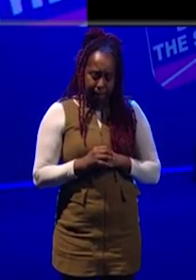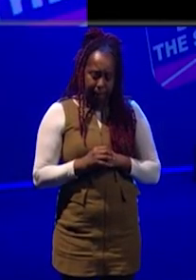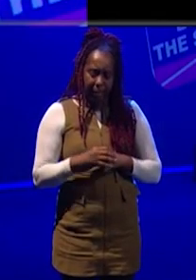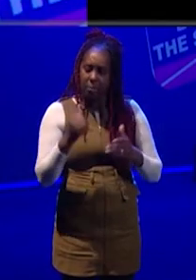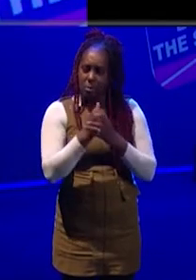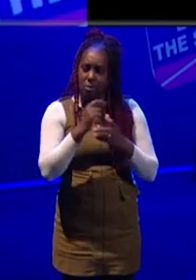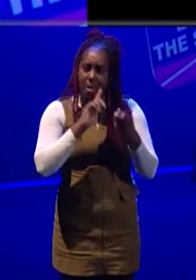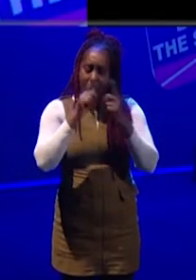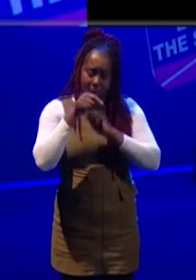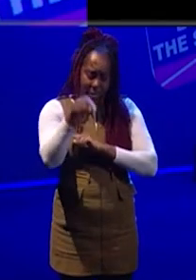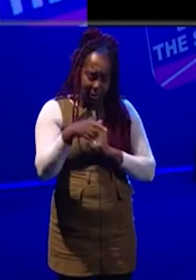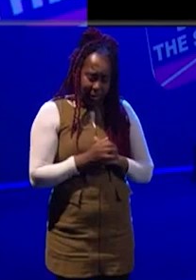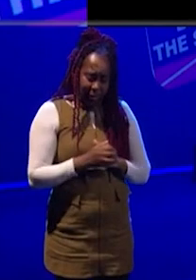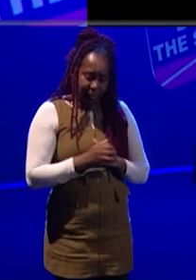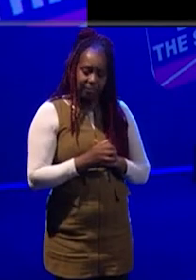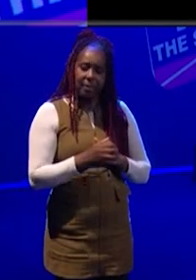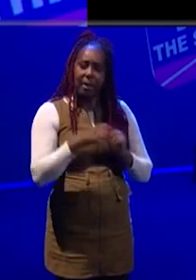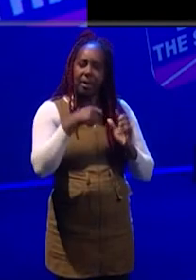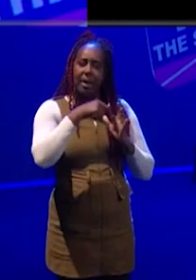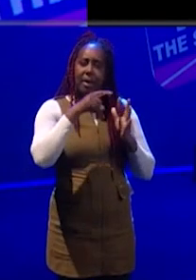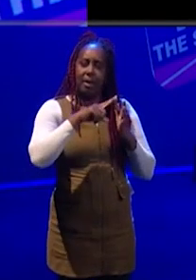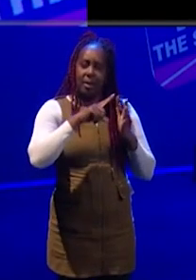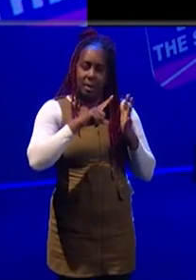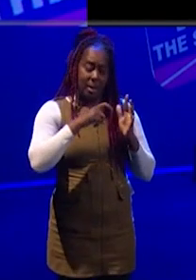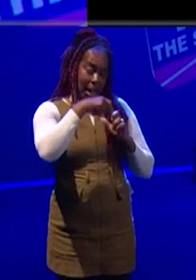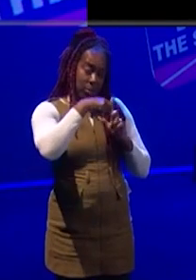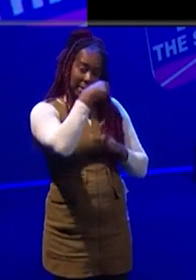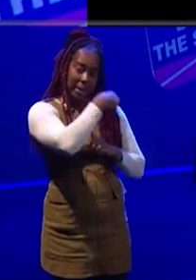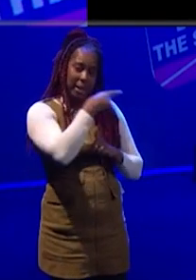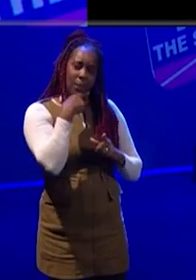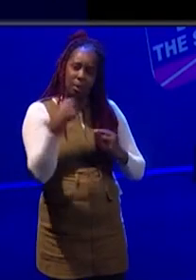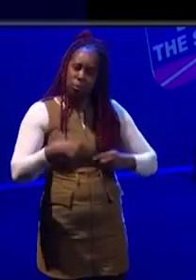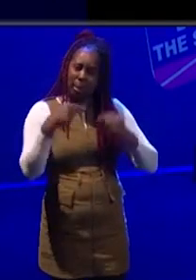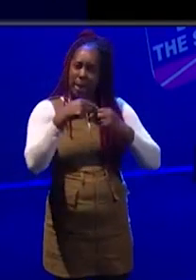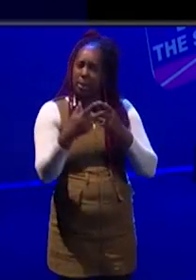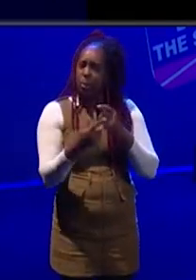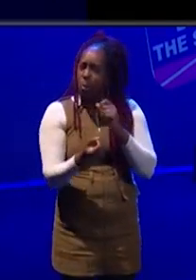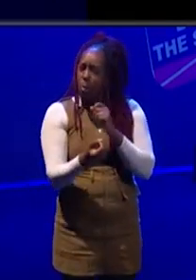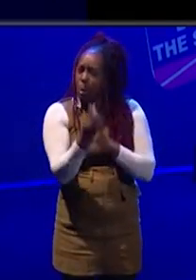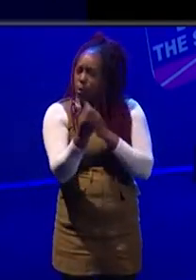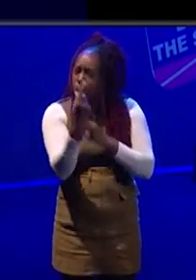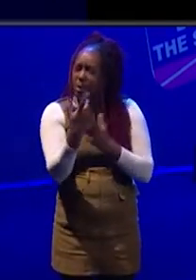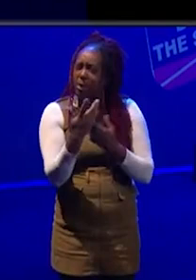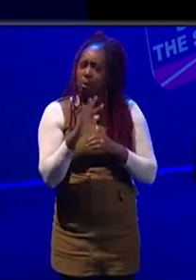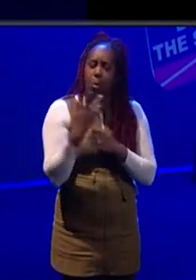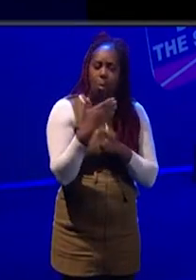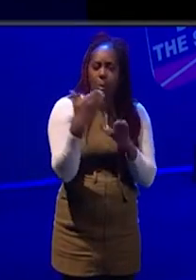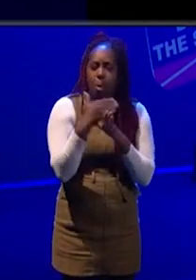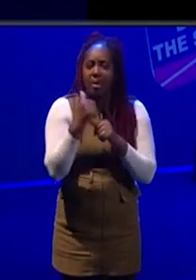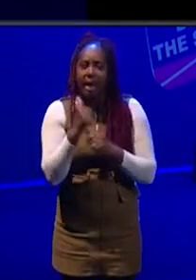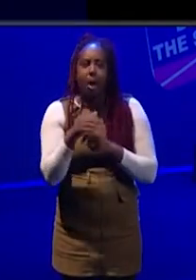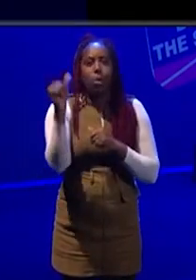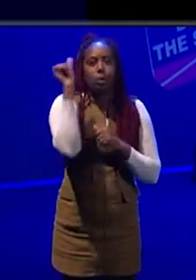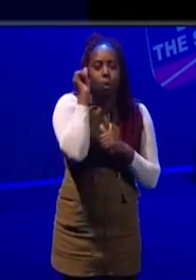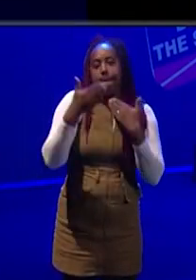answer. I think our challenge is our opportunity. Yeah. I think what's happened is that we've all worked out. We know a